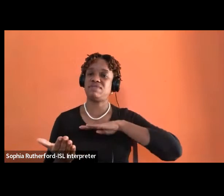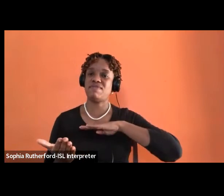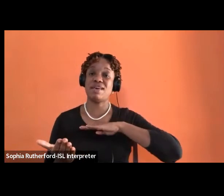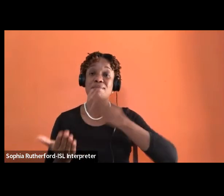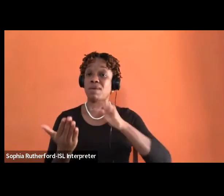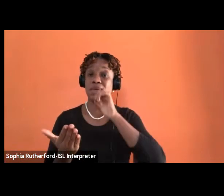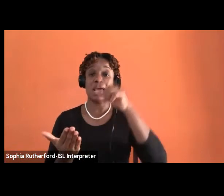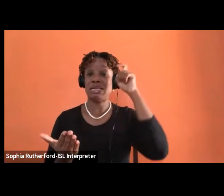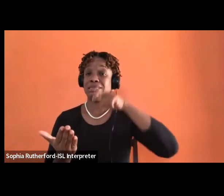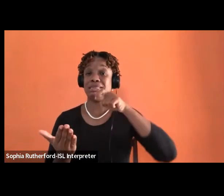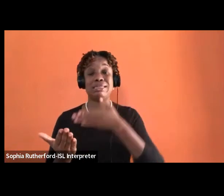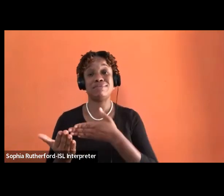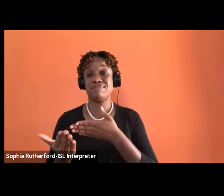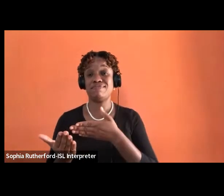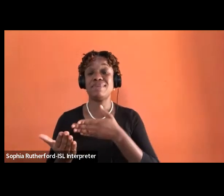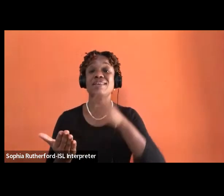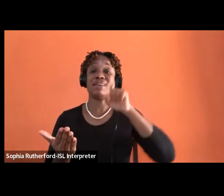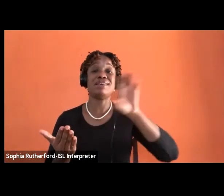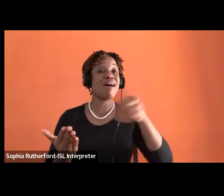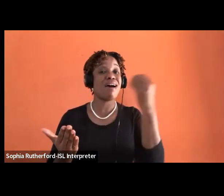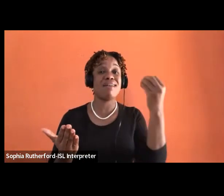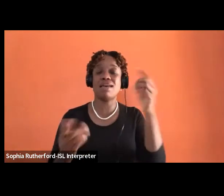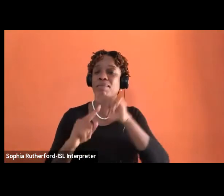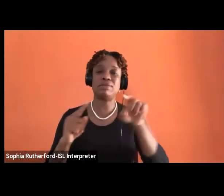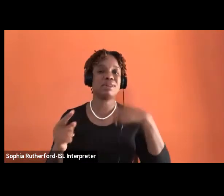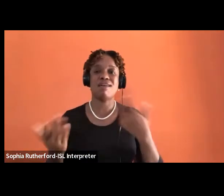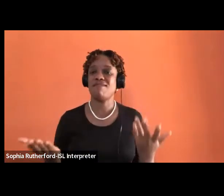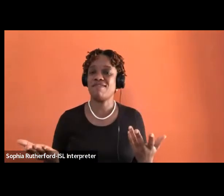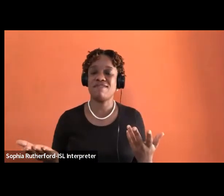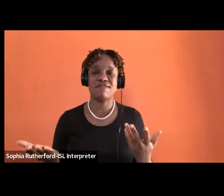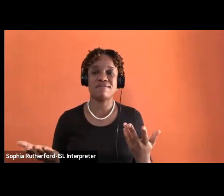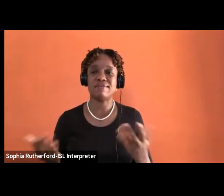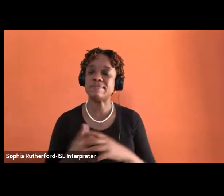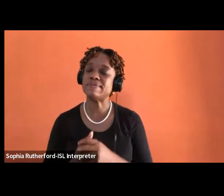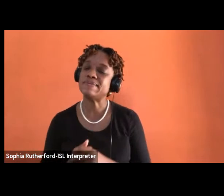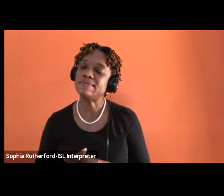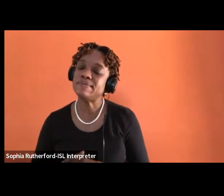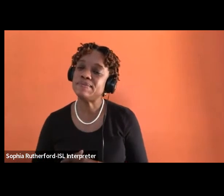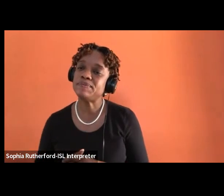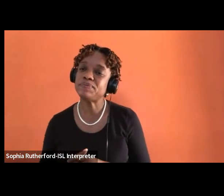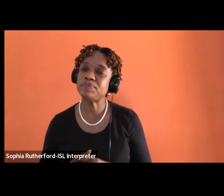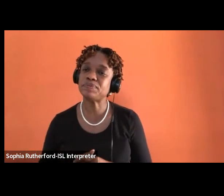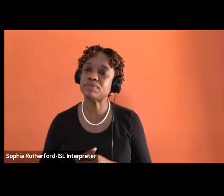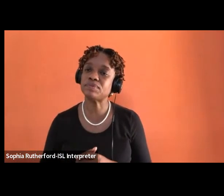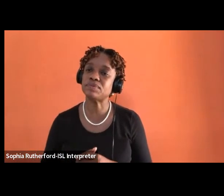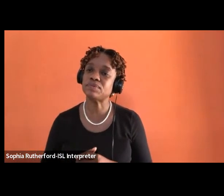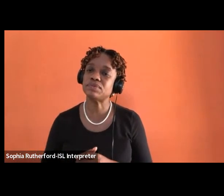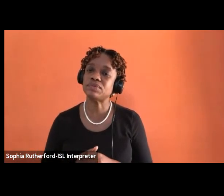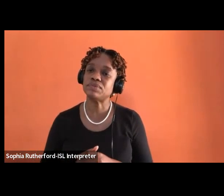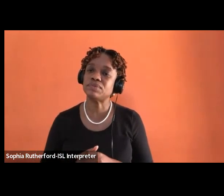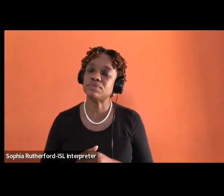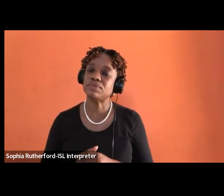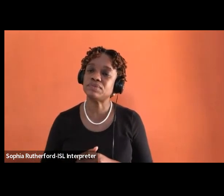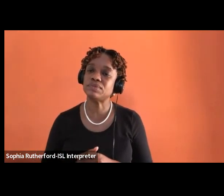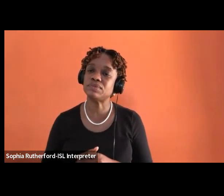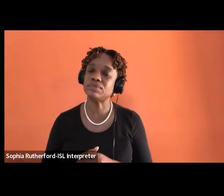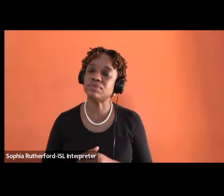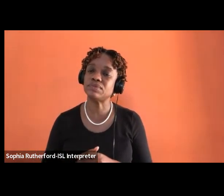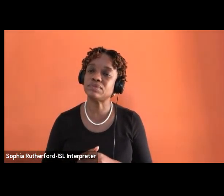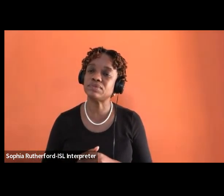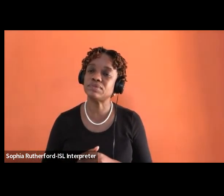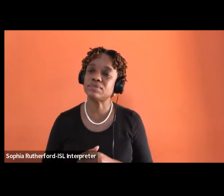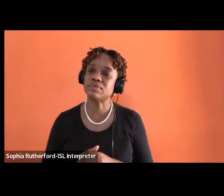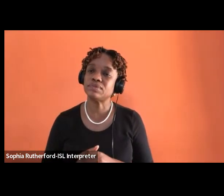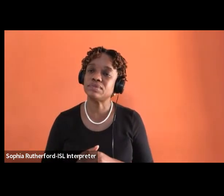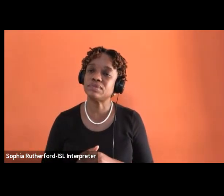need. When addressing persons with disabilities needs, if the person